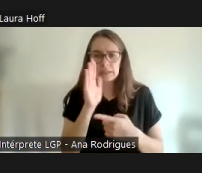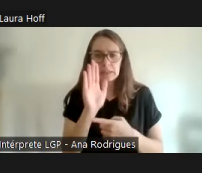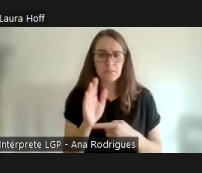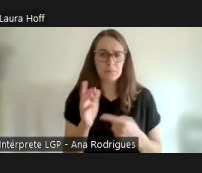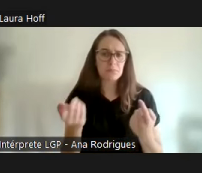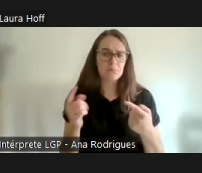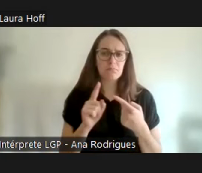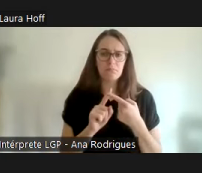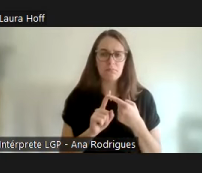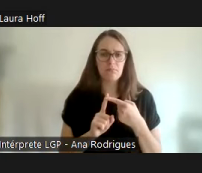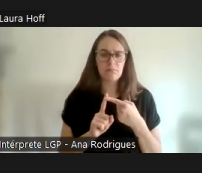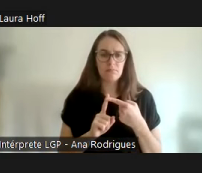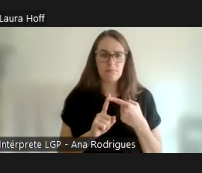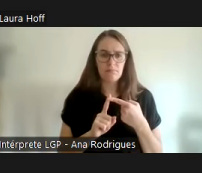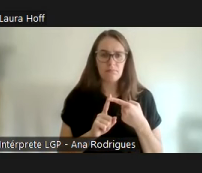like,